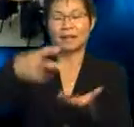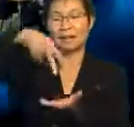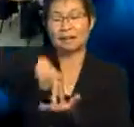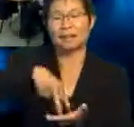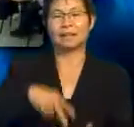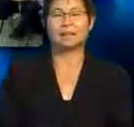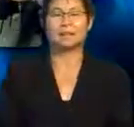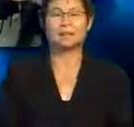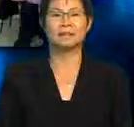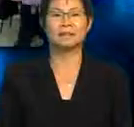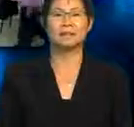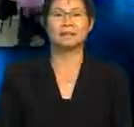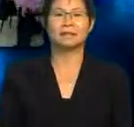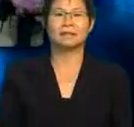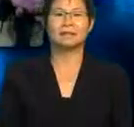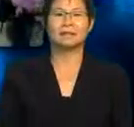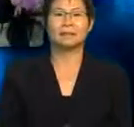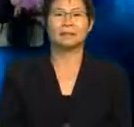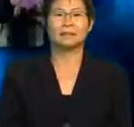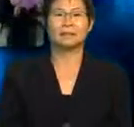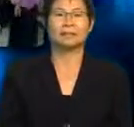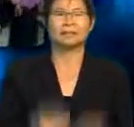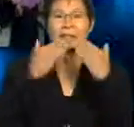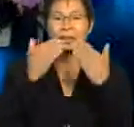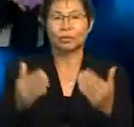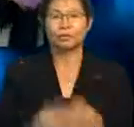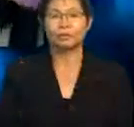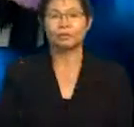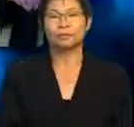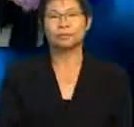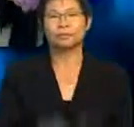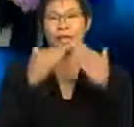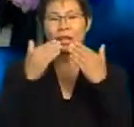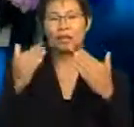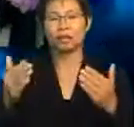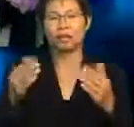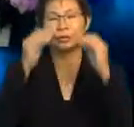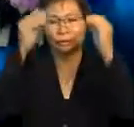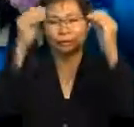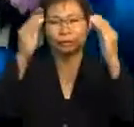Thank you.